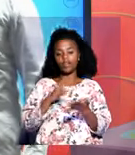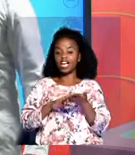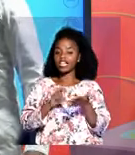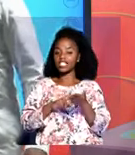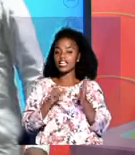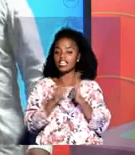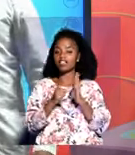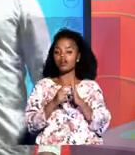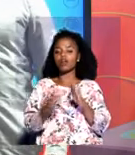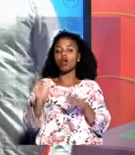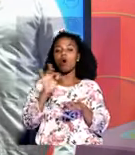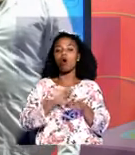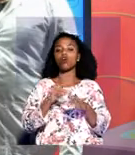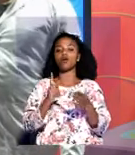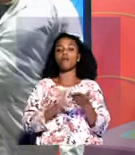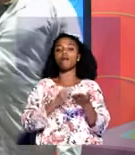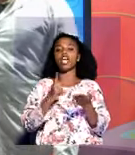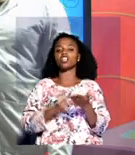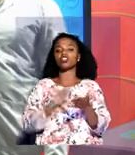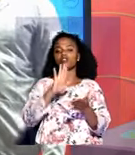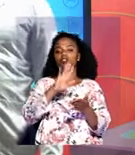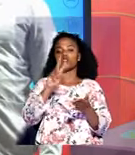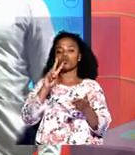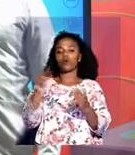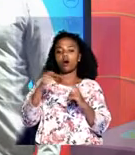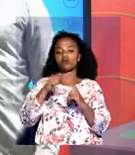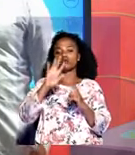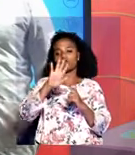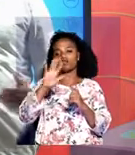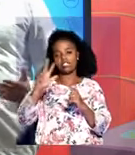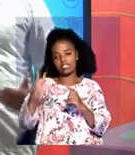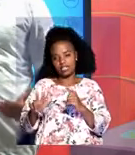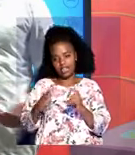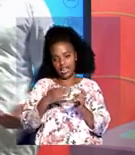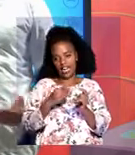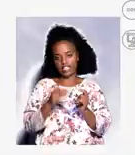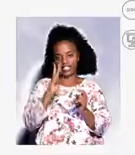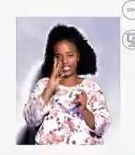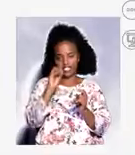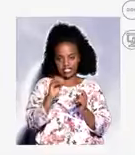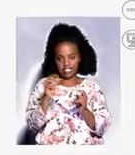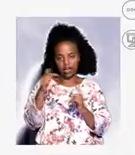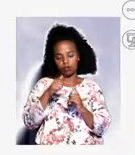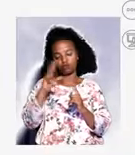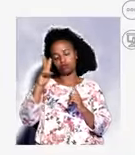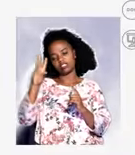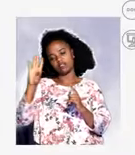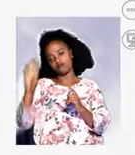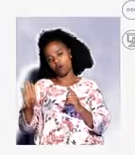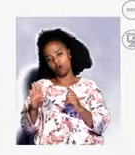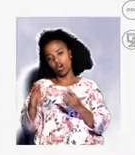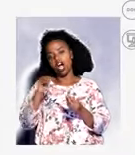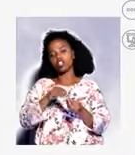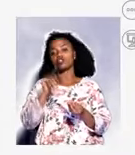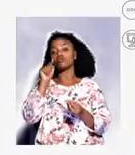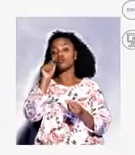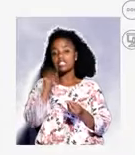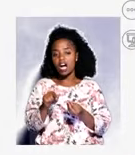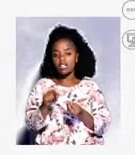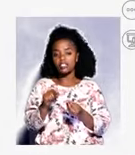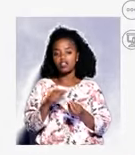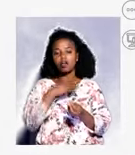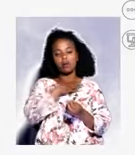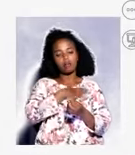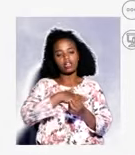read examples on page 52 up to 53 and 60 up to 64. In addition to that,